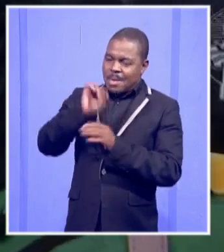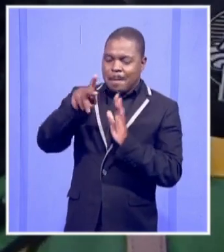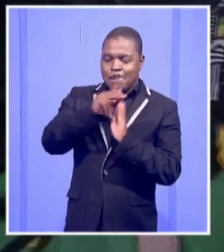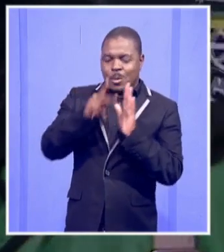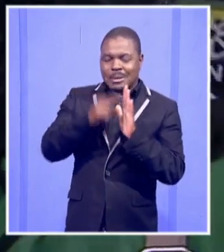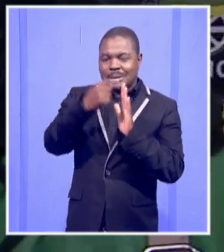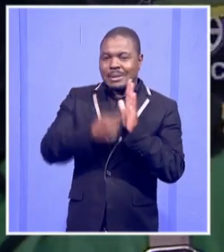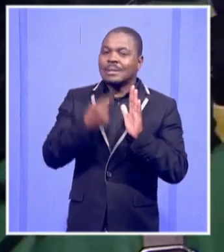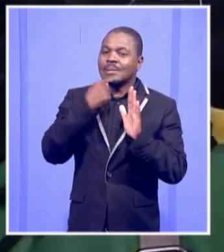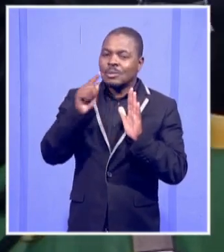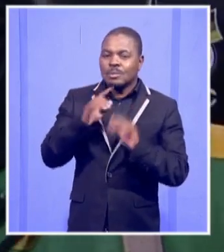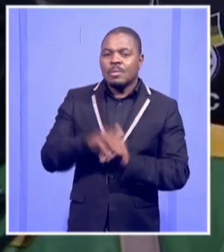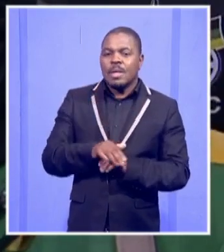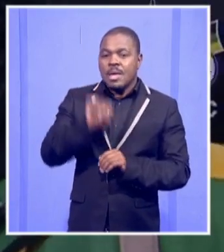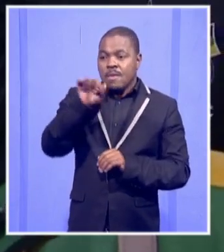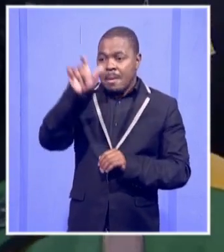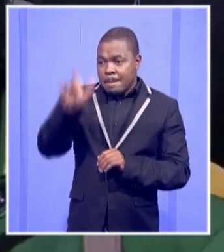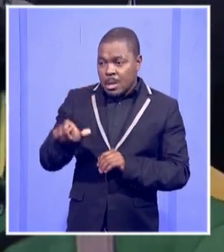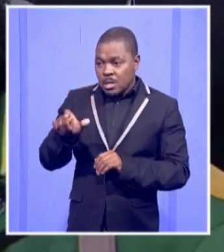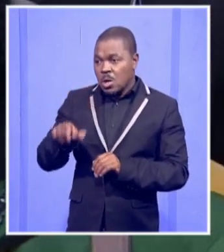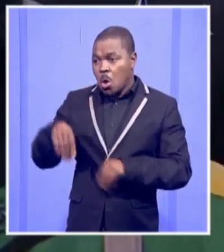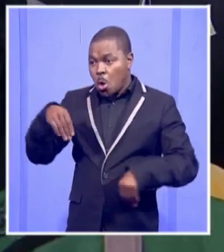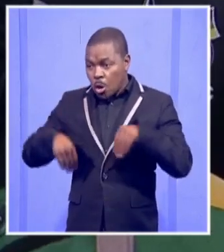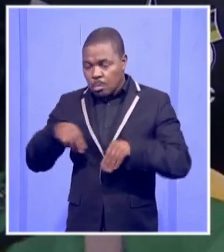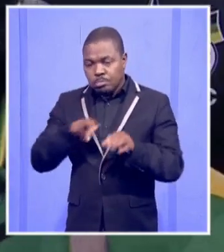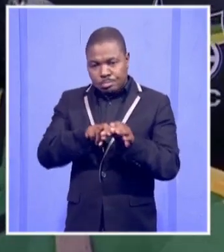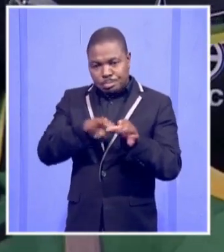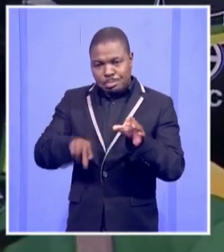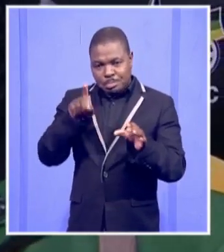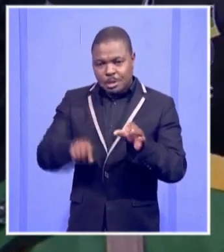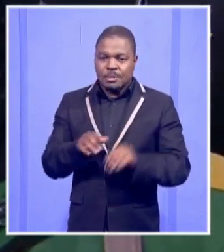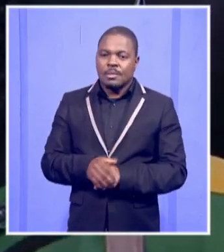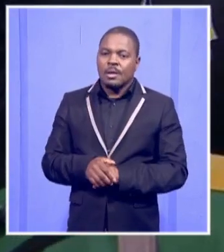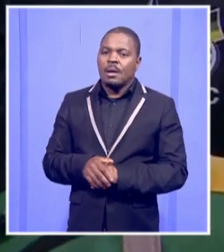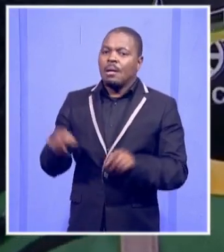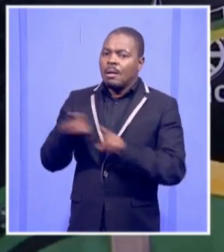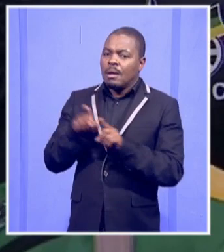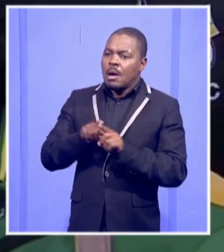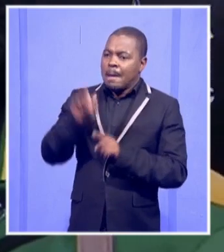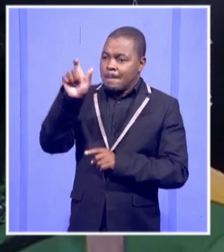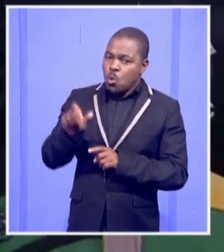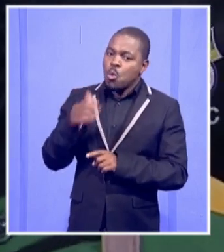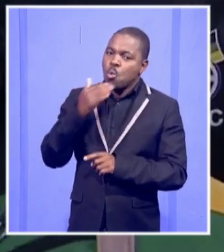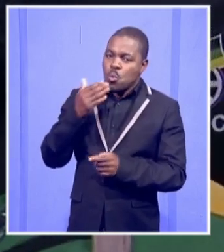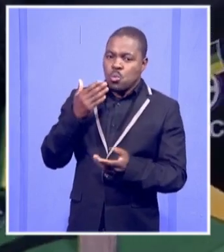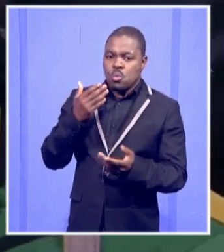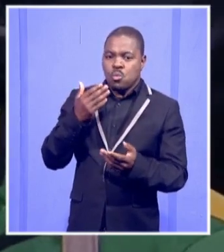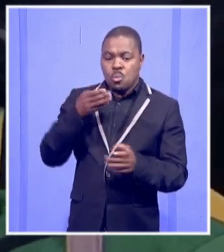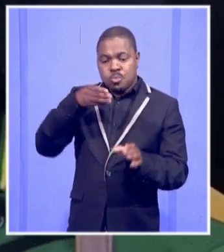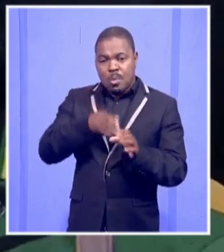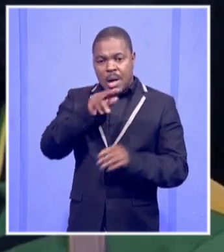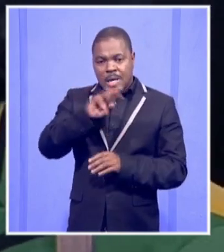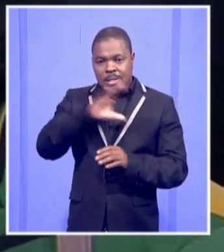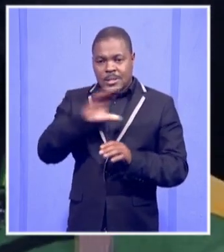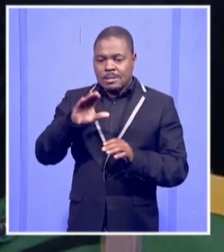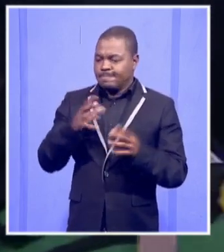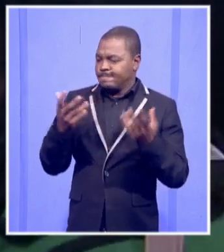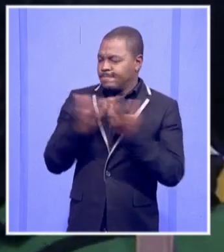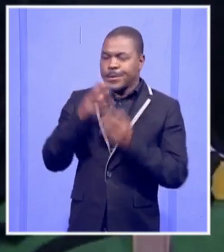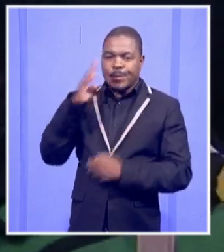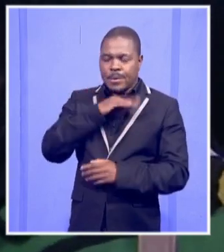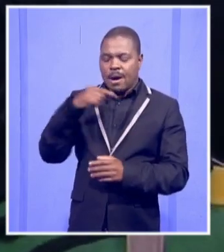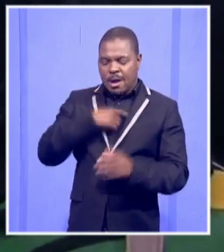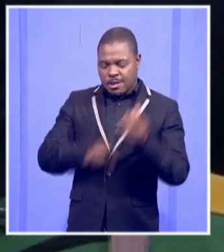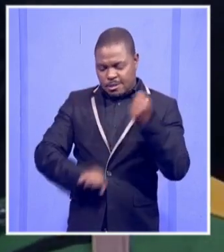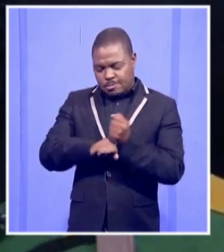aside resolution ngoba umuntu makawonile batakhona kumkhipha kuthi khomba ukuthi lo muntu loyo lapho ku-ANC abahambisana naye ngiyayisapota